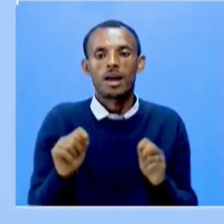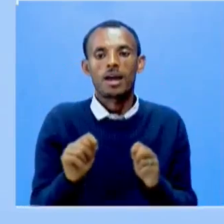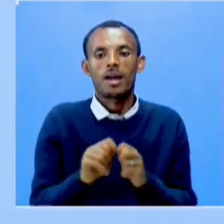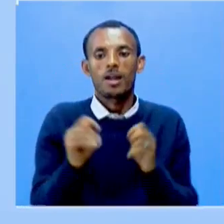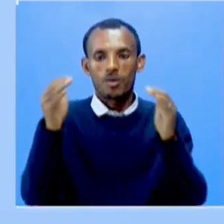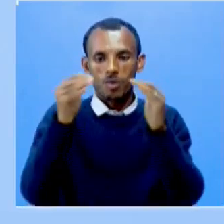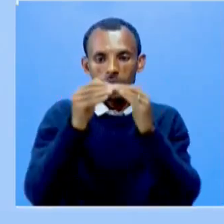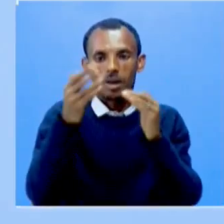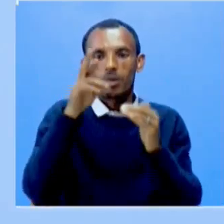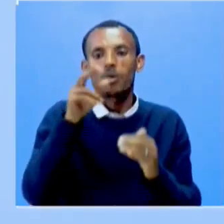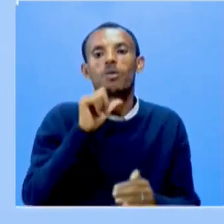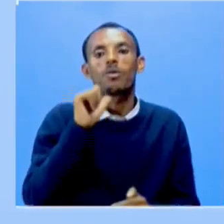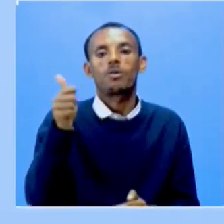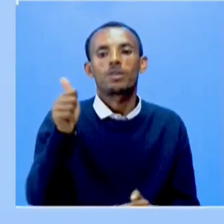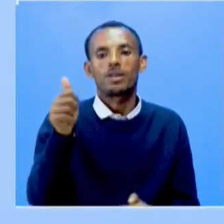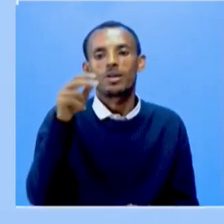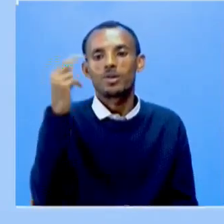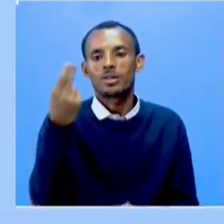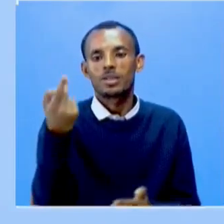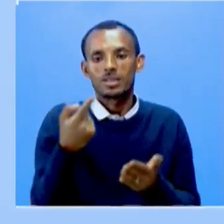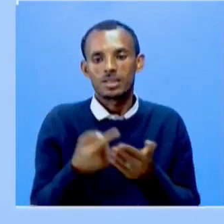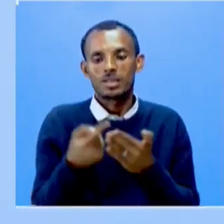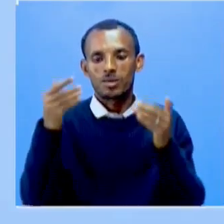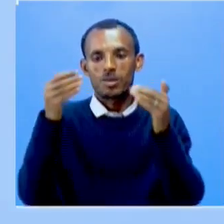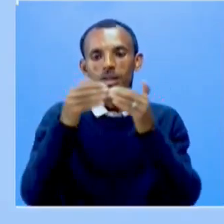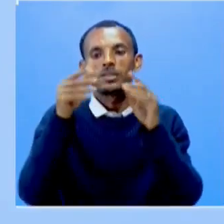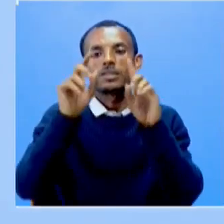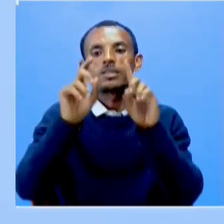congruent or not using this congruency test?